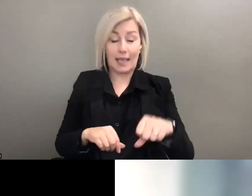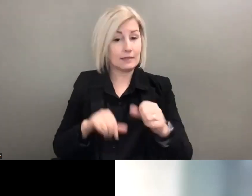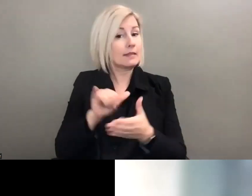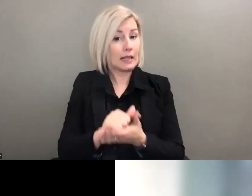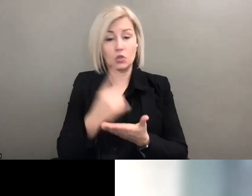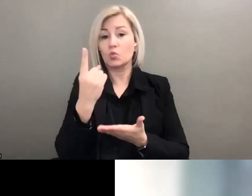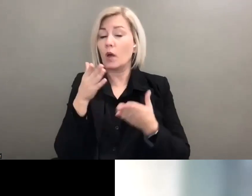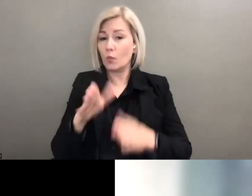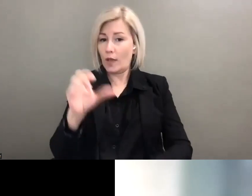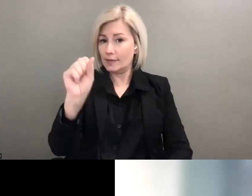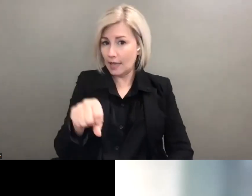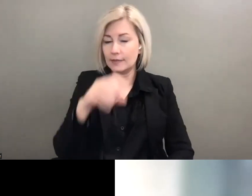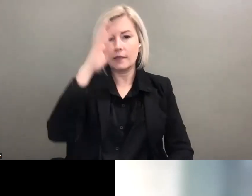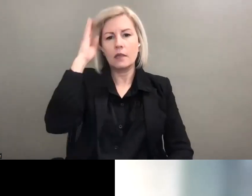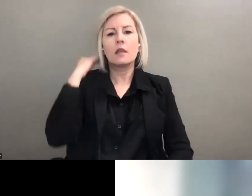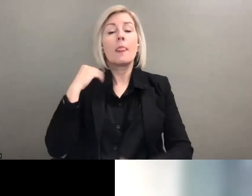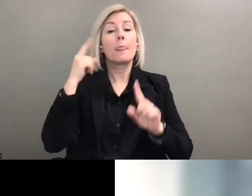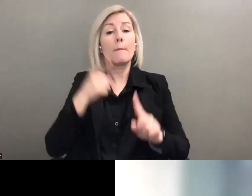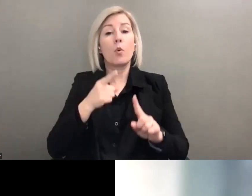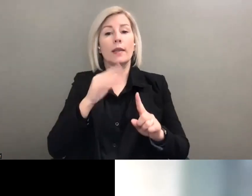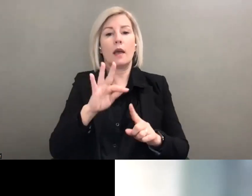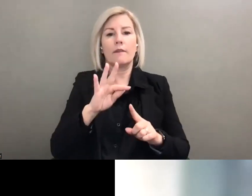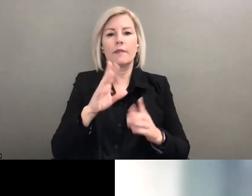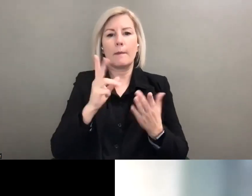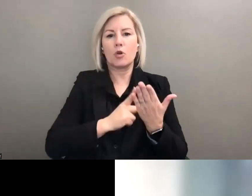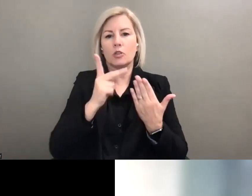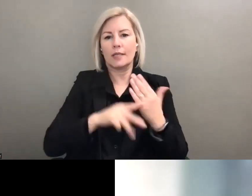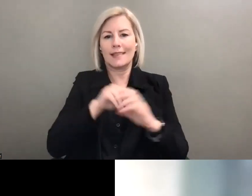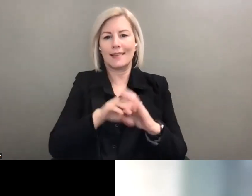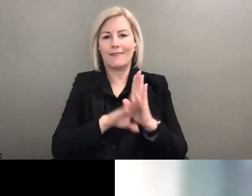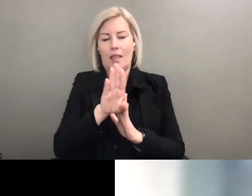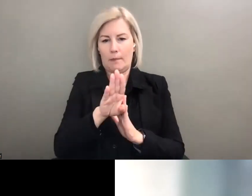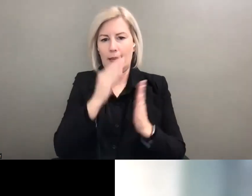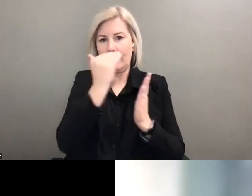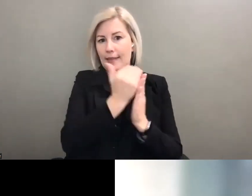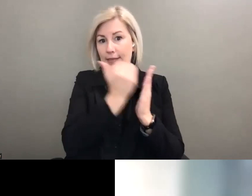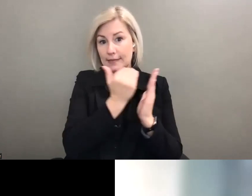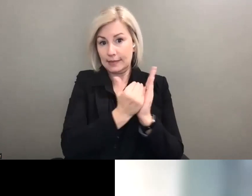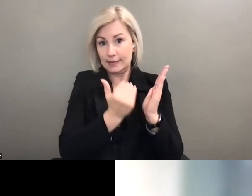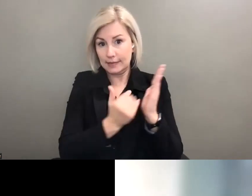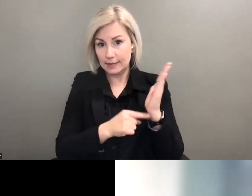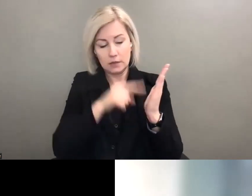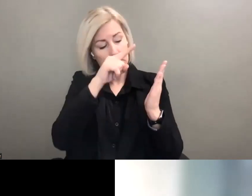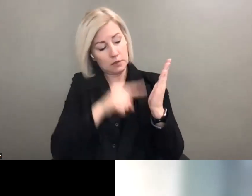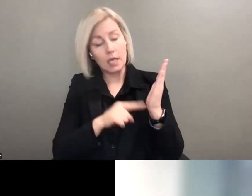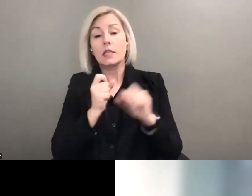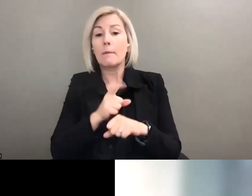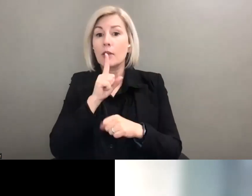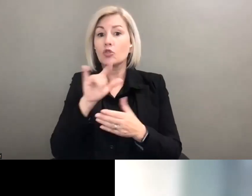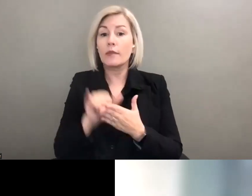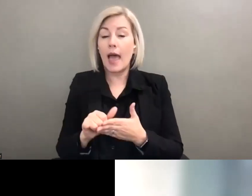it. The point of the projects and development listing is to make sure that presenters